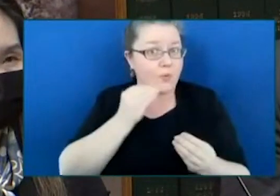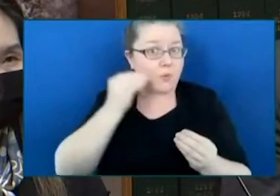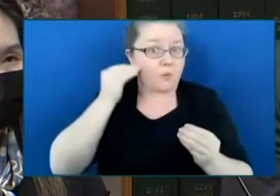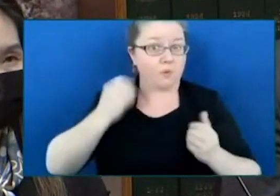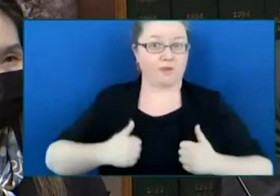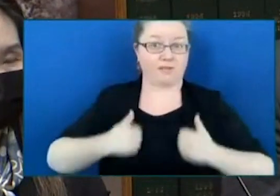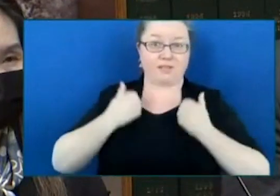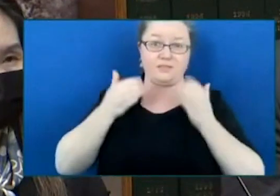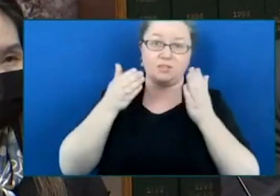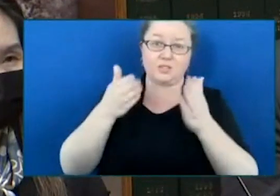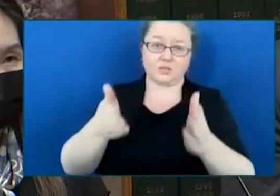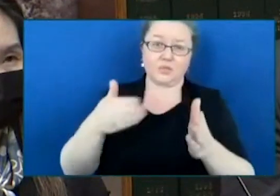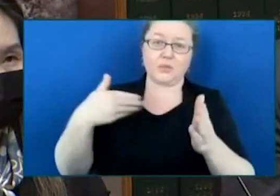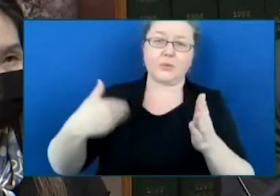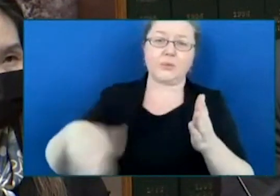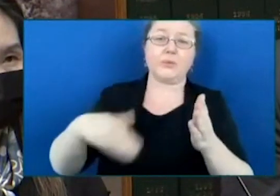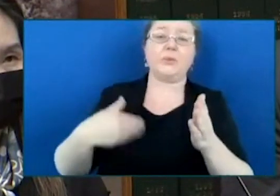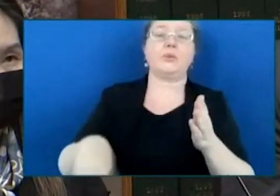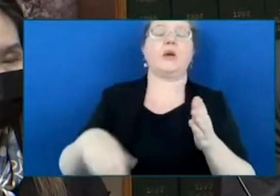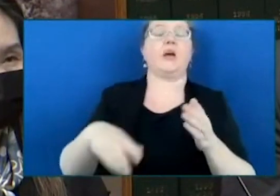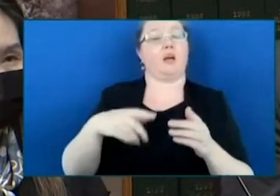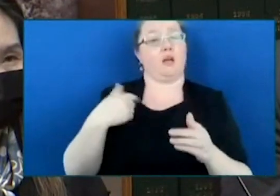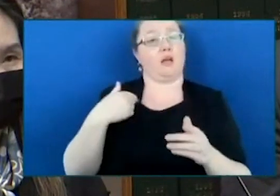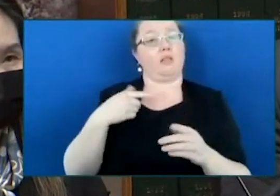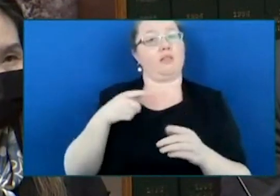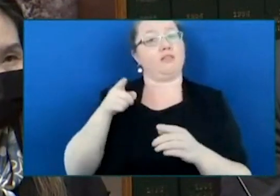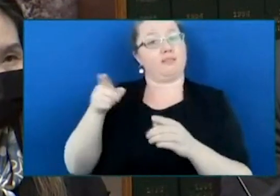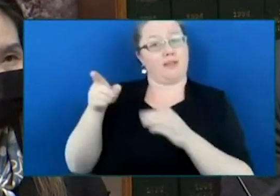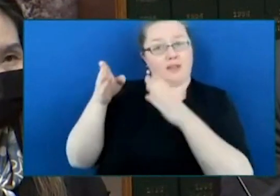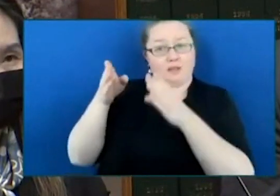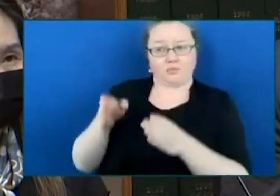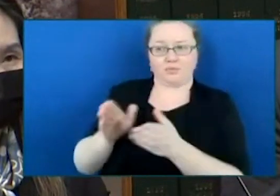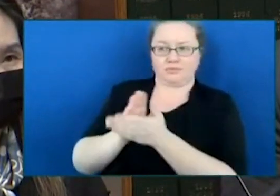She also became a friend and advisor to this government and to me.